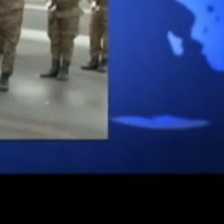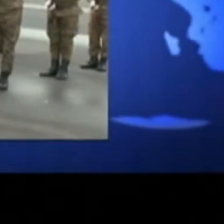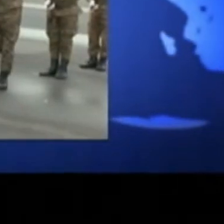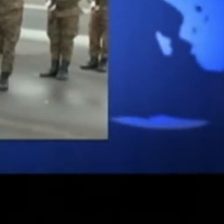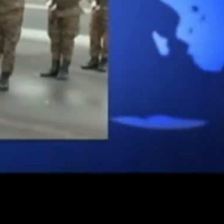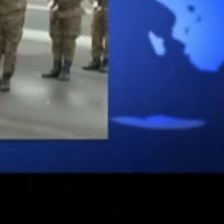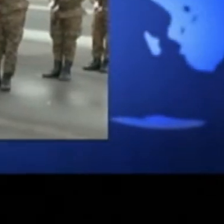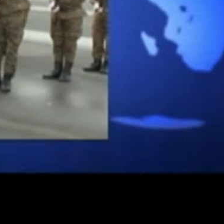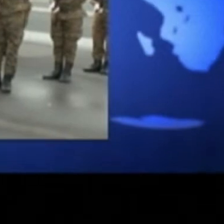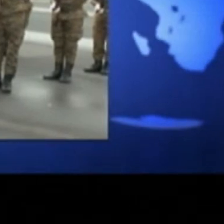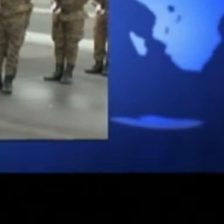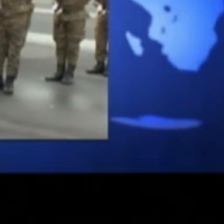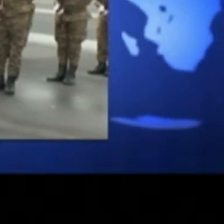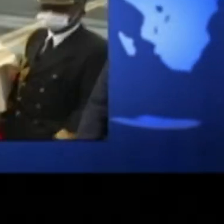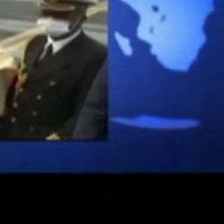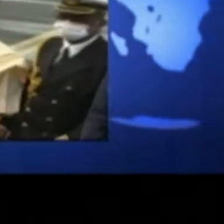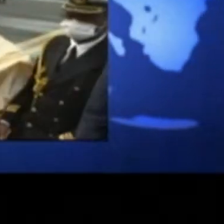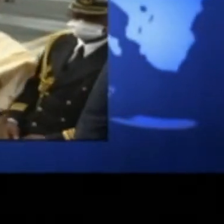the republic.